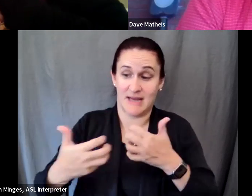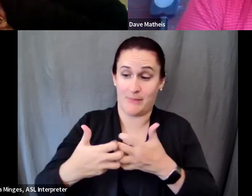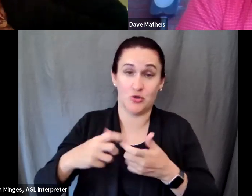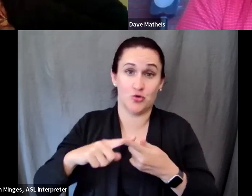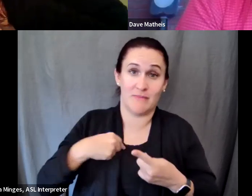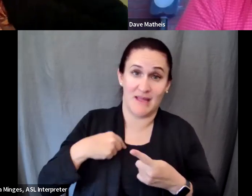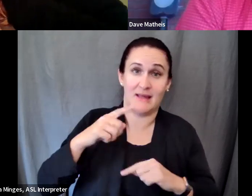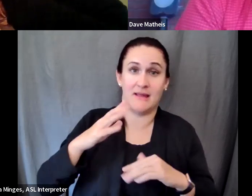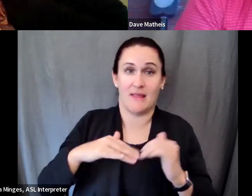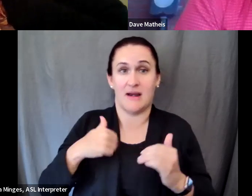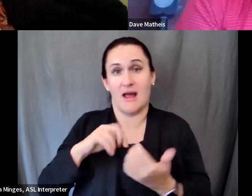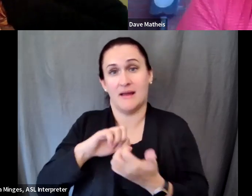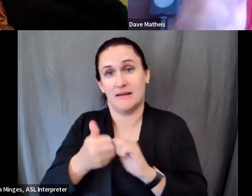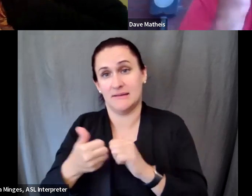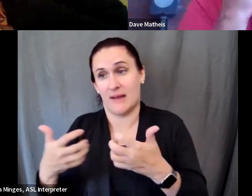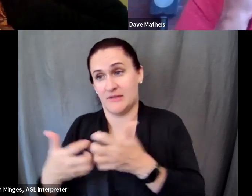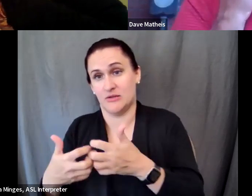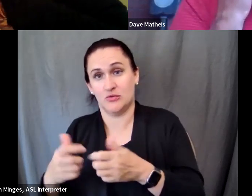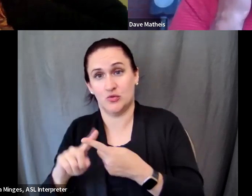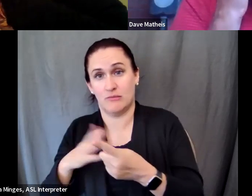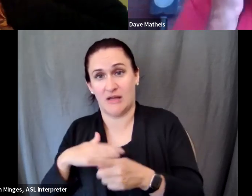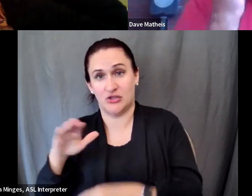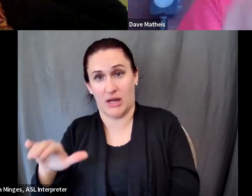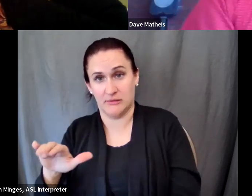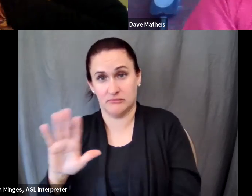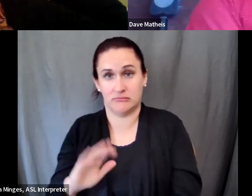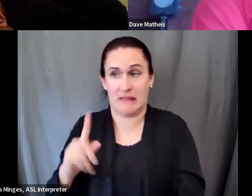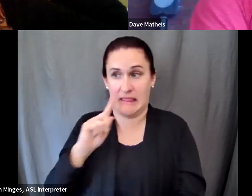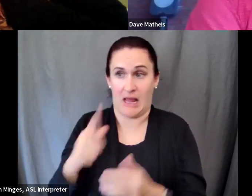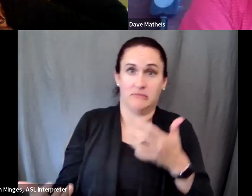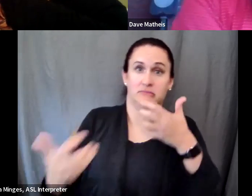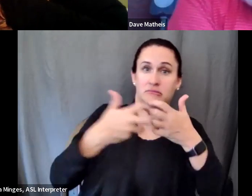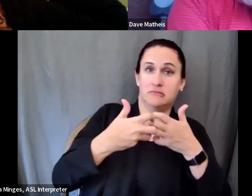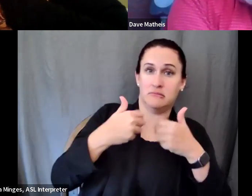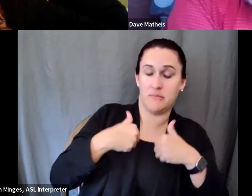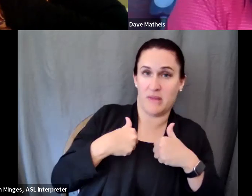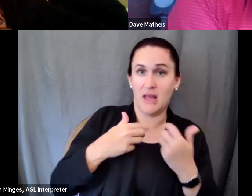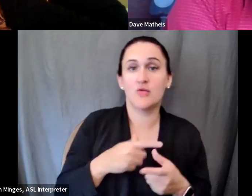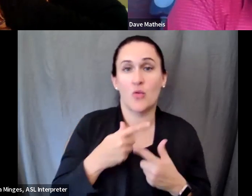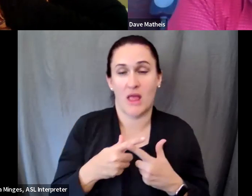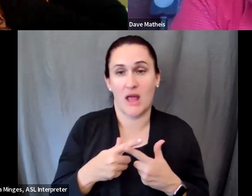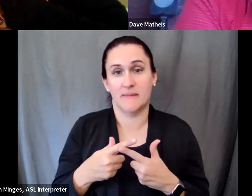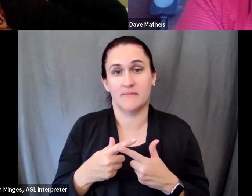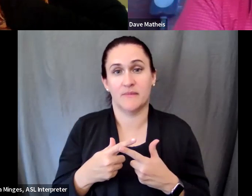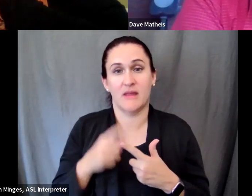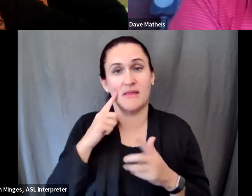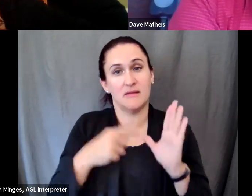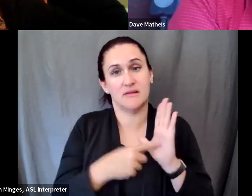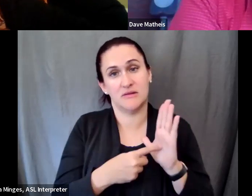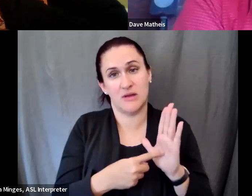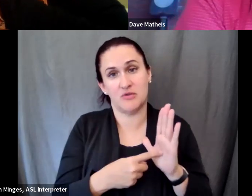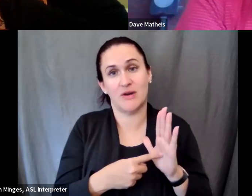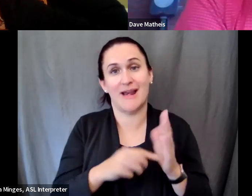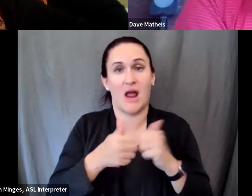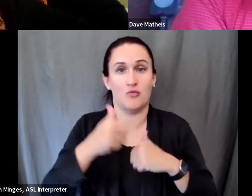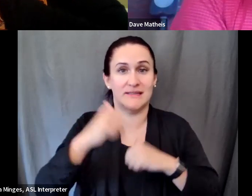my child. And to me, that demonstrated how resilient children